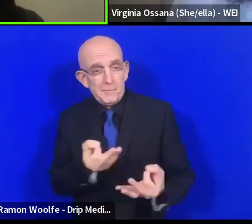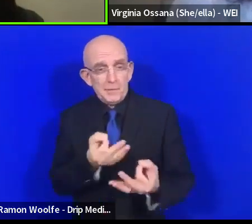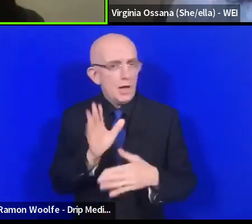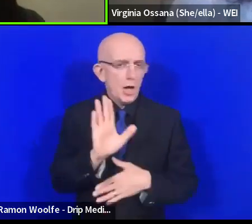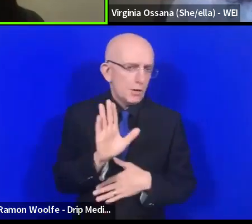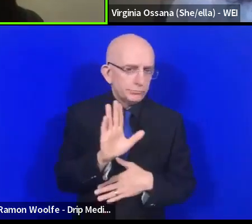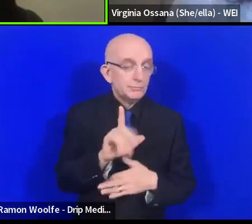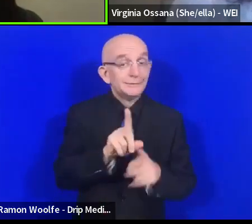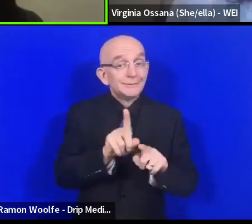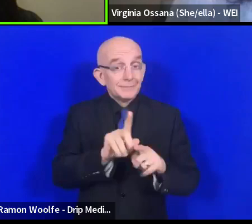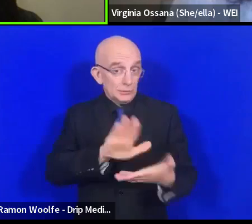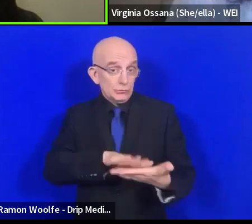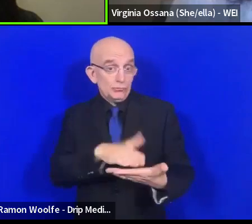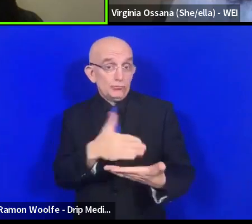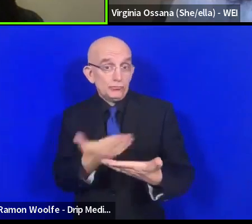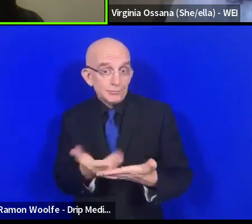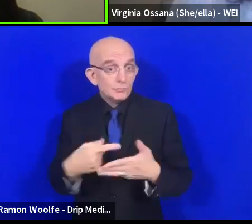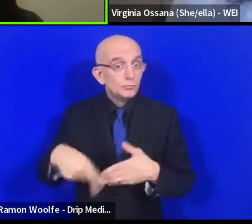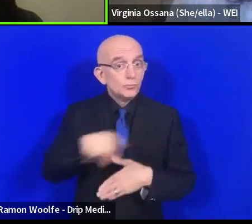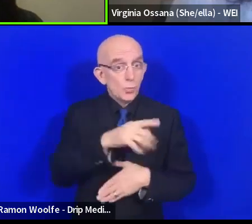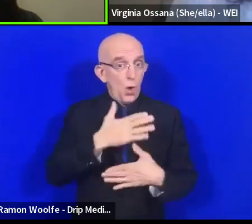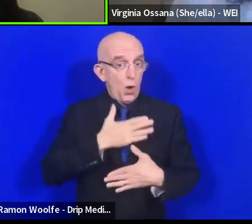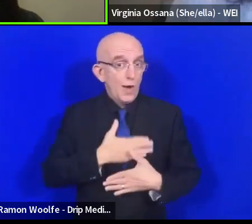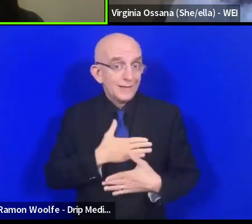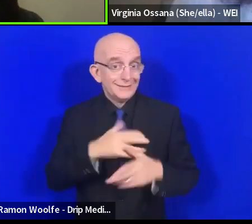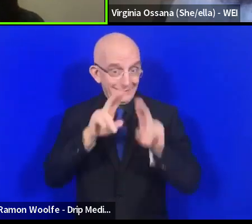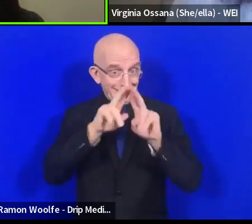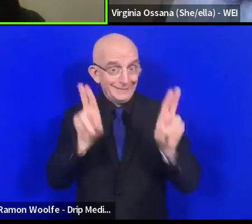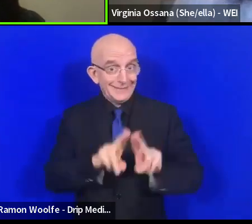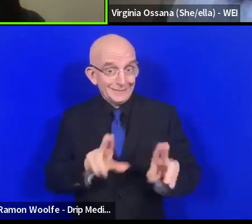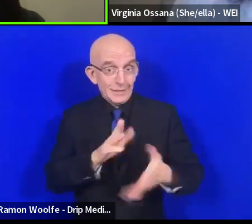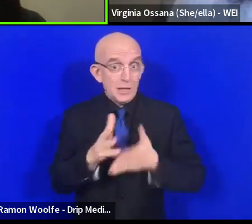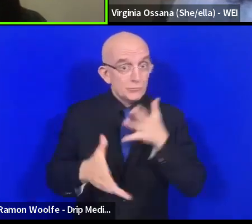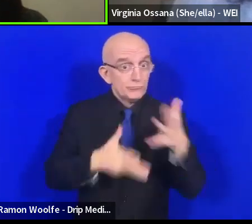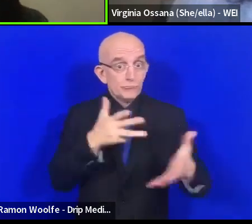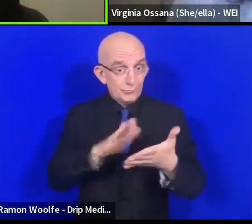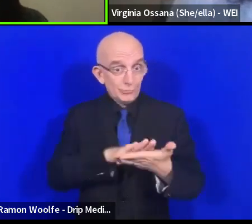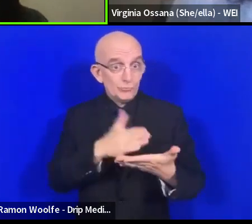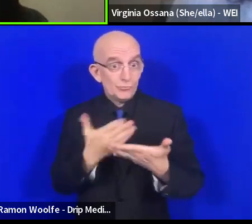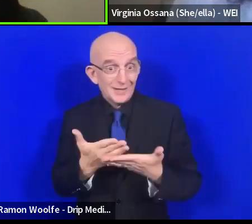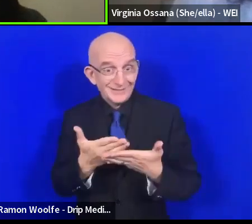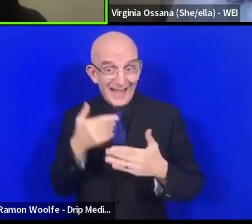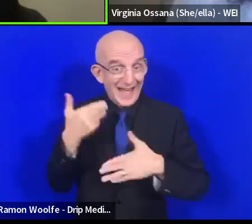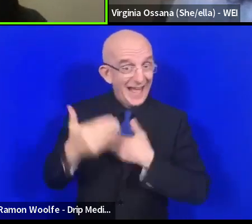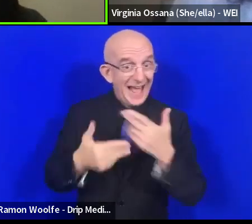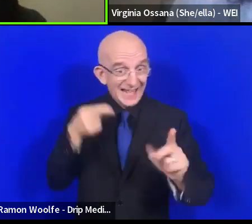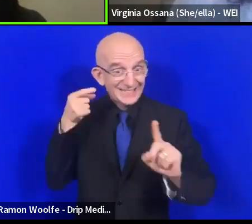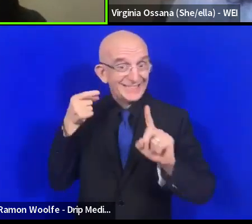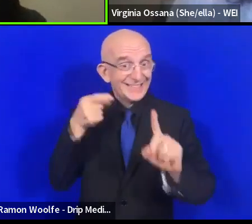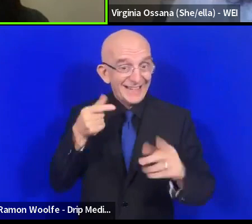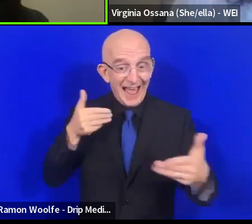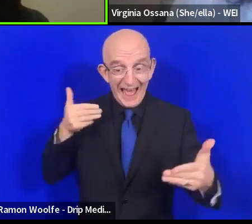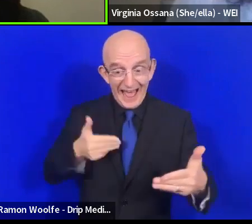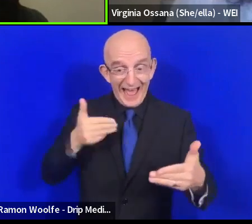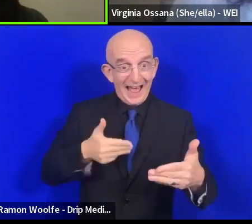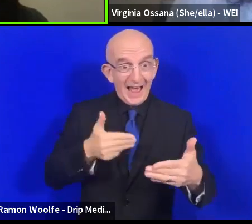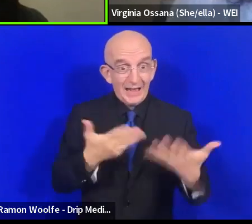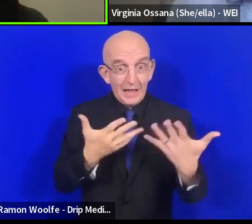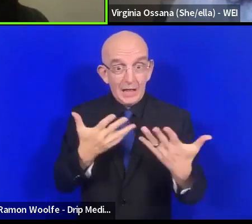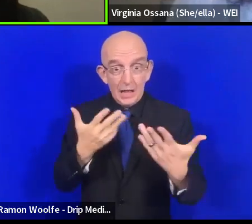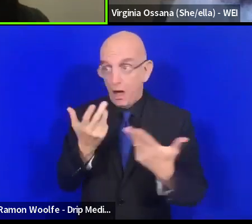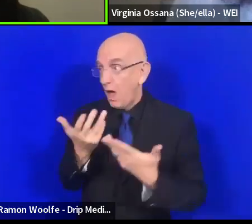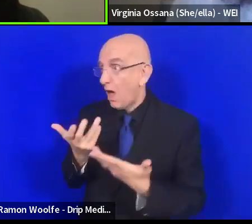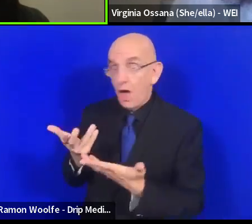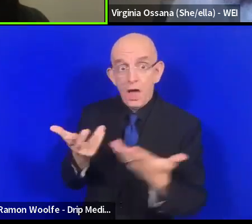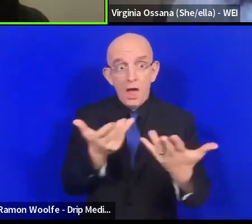goal. As we got closer to the conference, we realized we weren't able to actually hire that many. As I'm sure many of you know, there's not